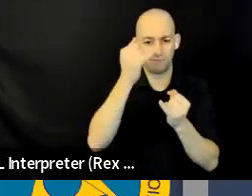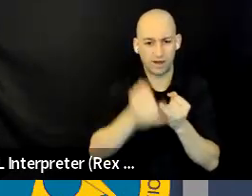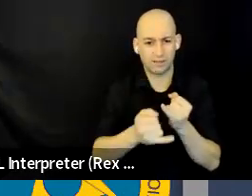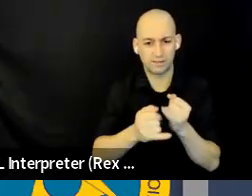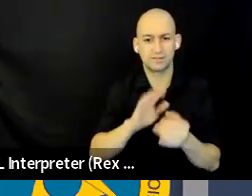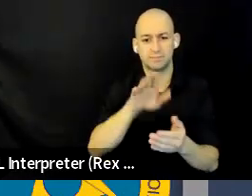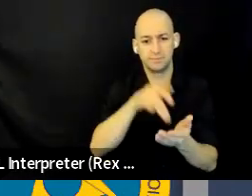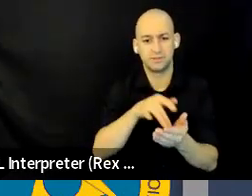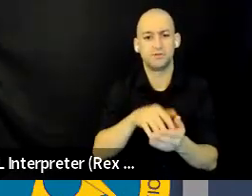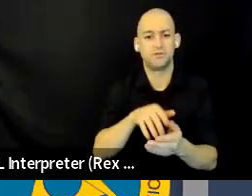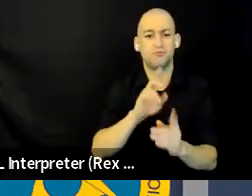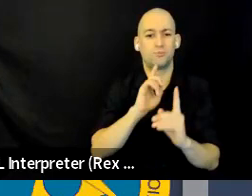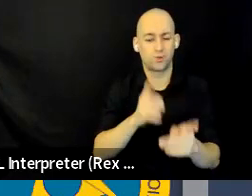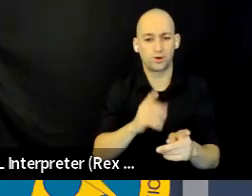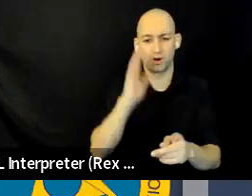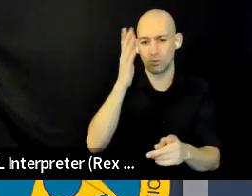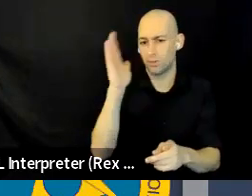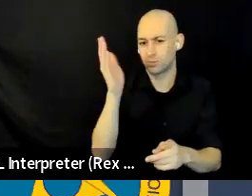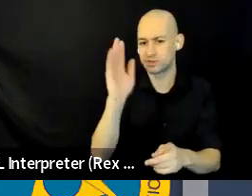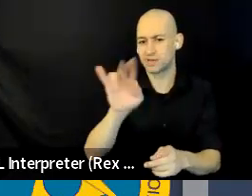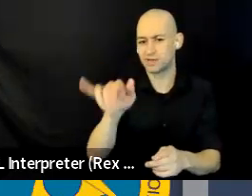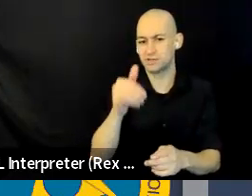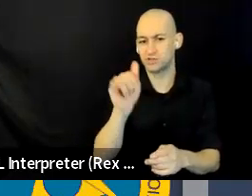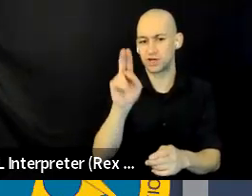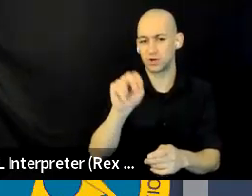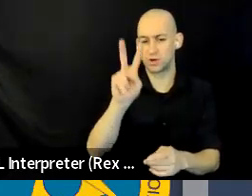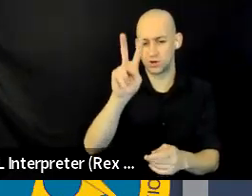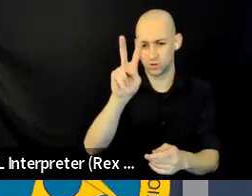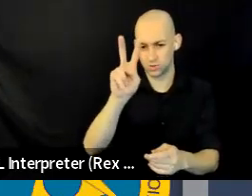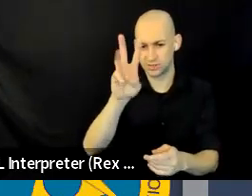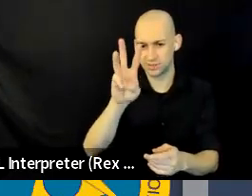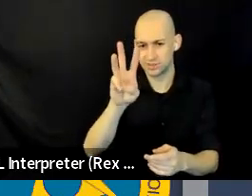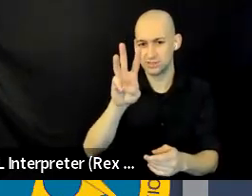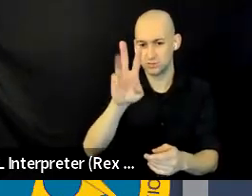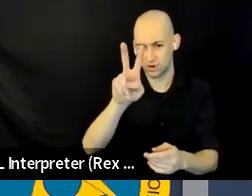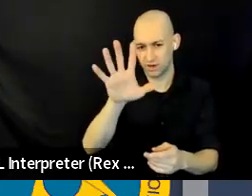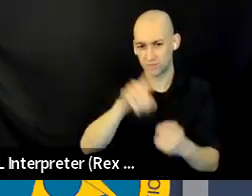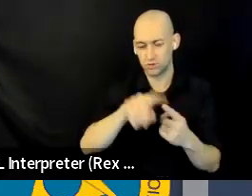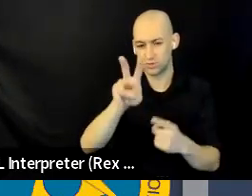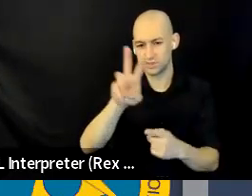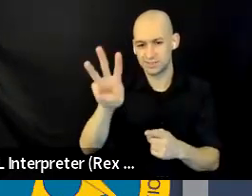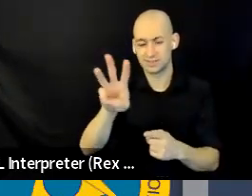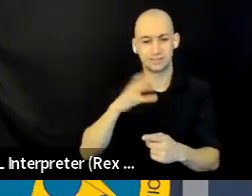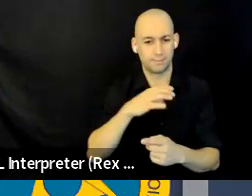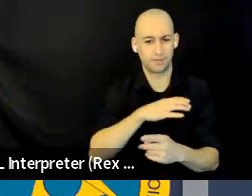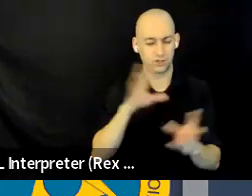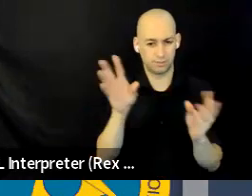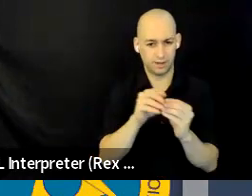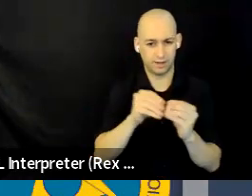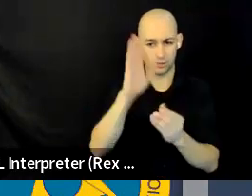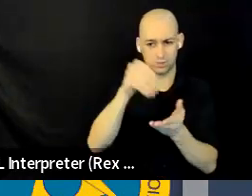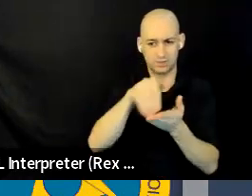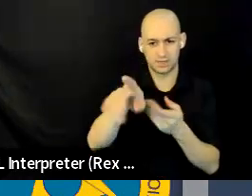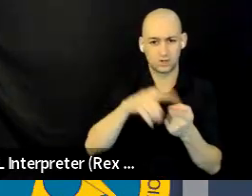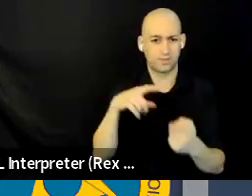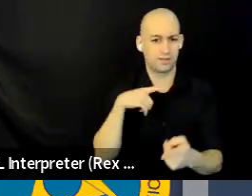interim report will be presented at the January 25th to 26th Commission meeting, and then will be submitted to the legislature by